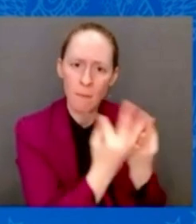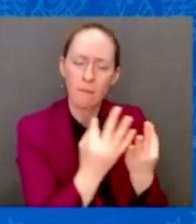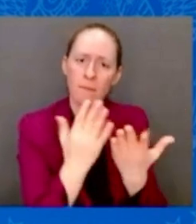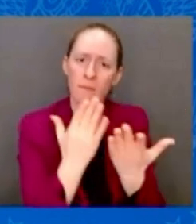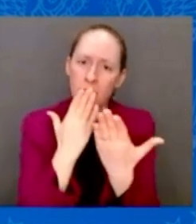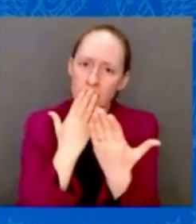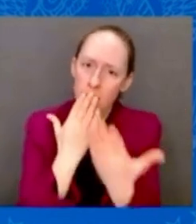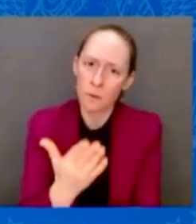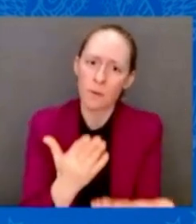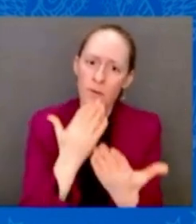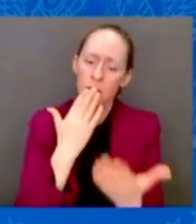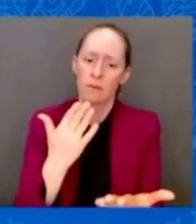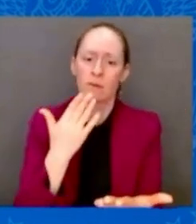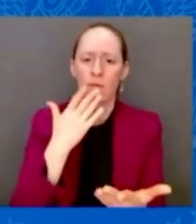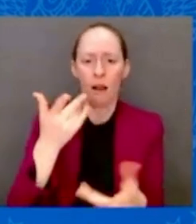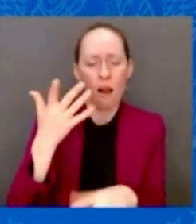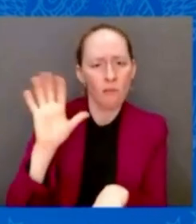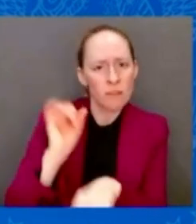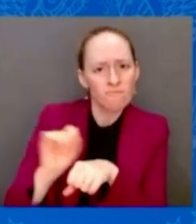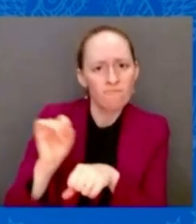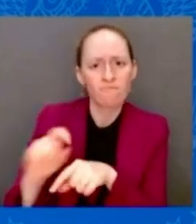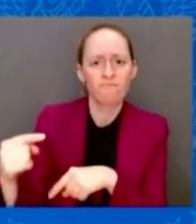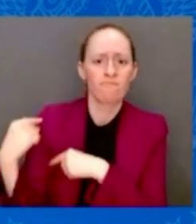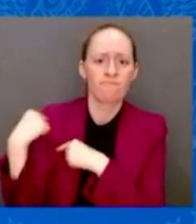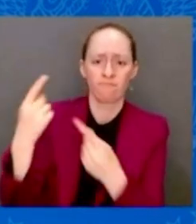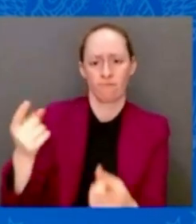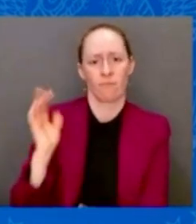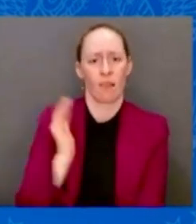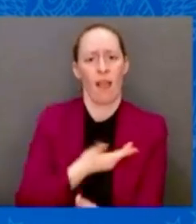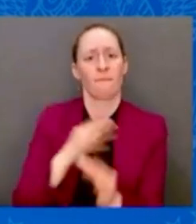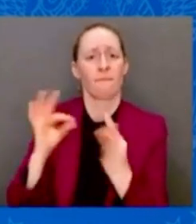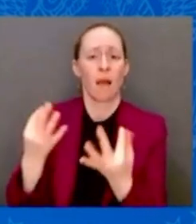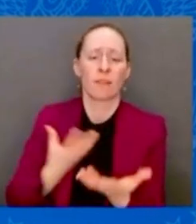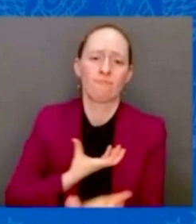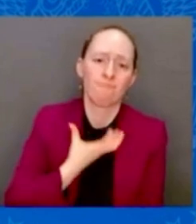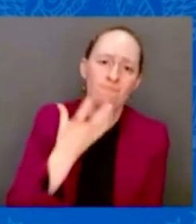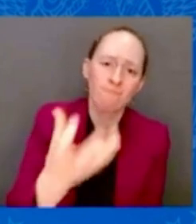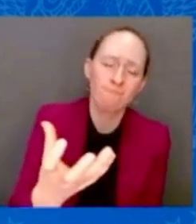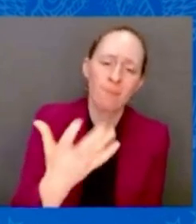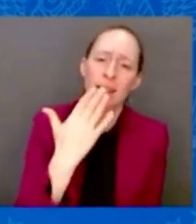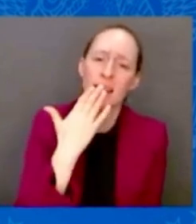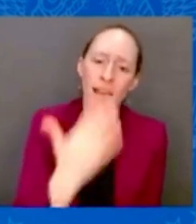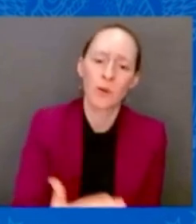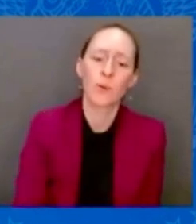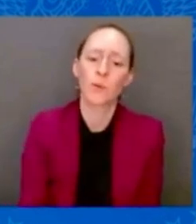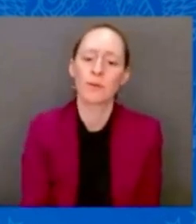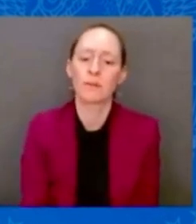you, Mr. President. Thank you.